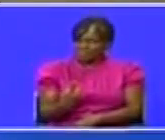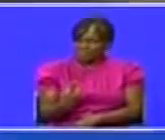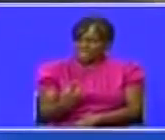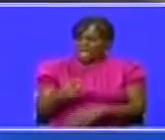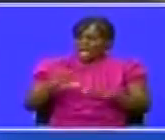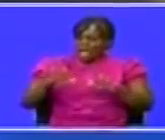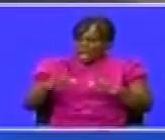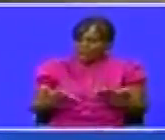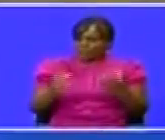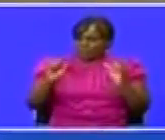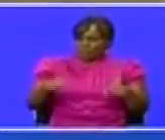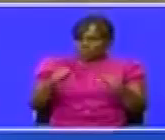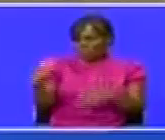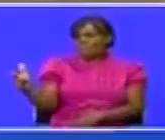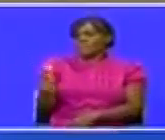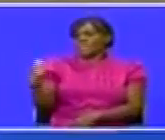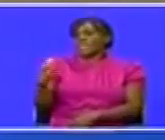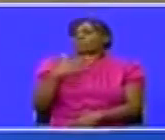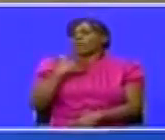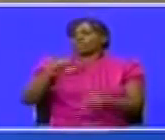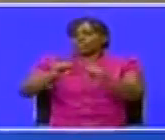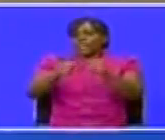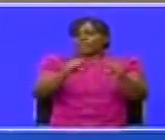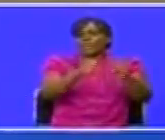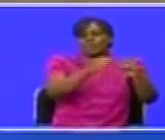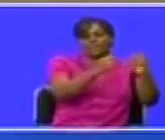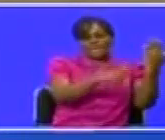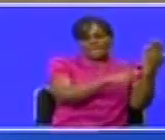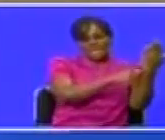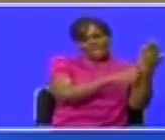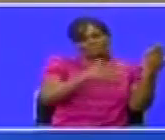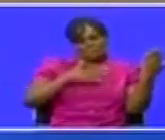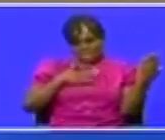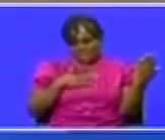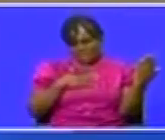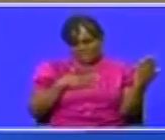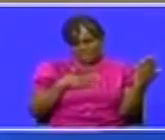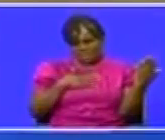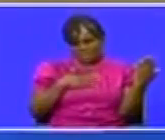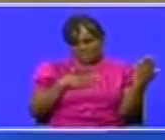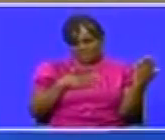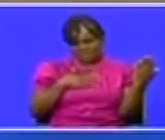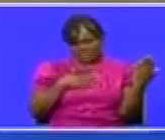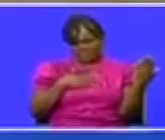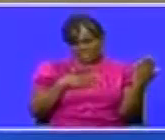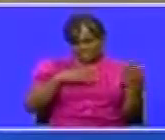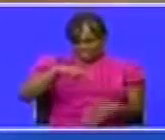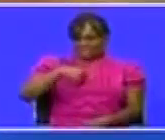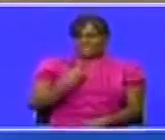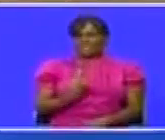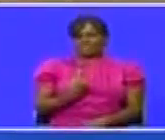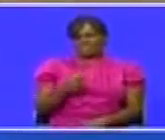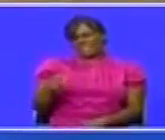however much the media tries to create negative publicity on me, to me, that